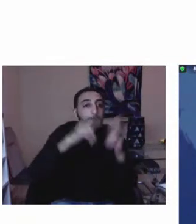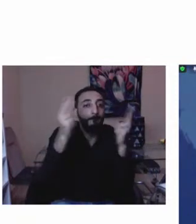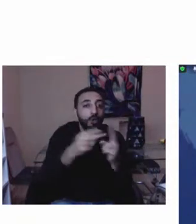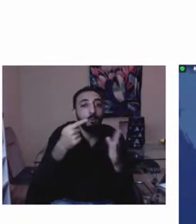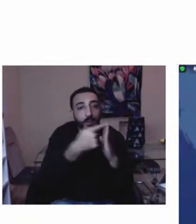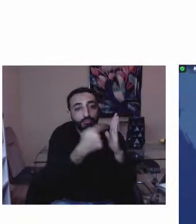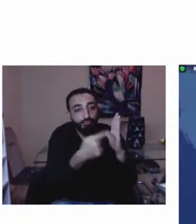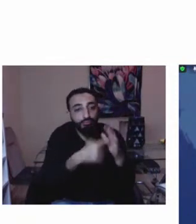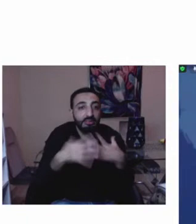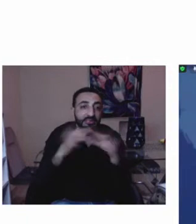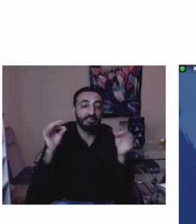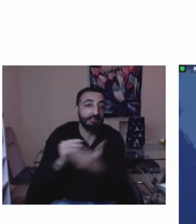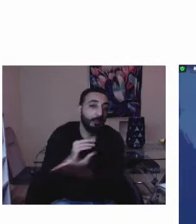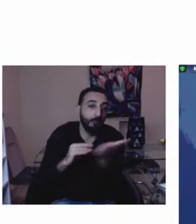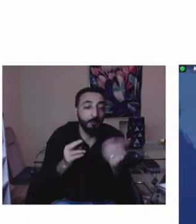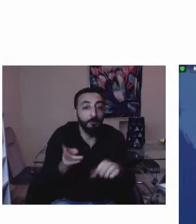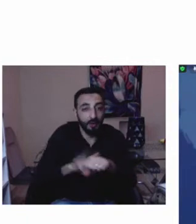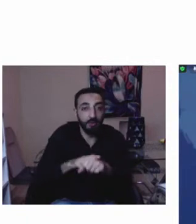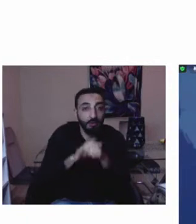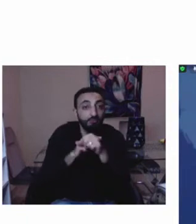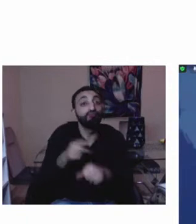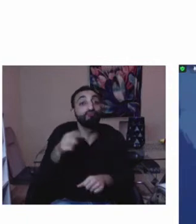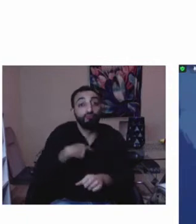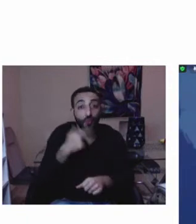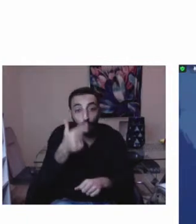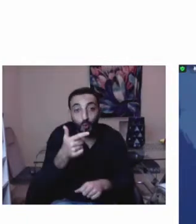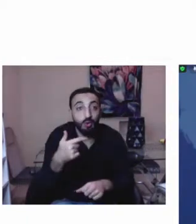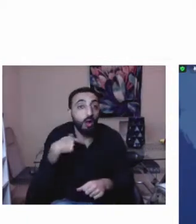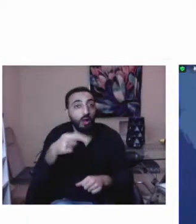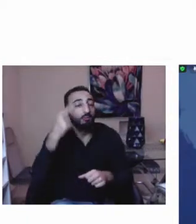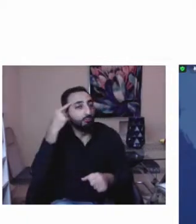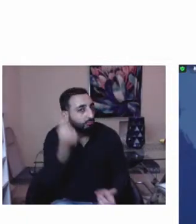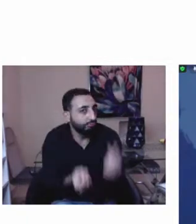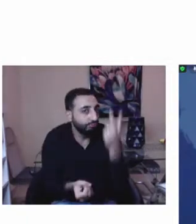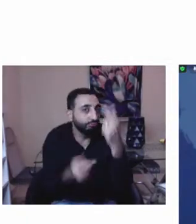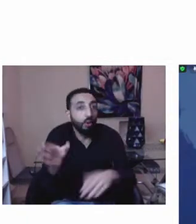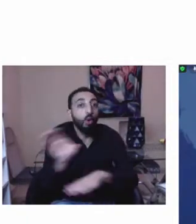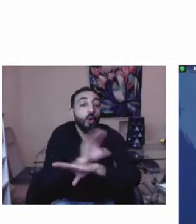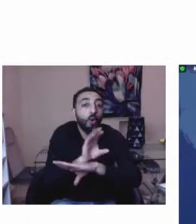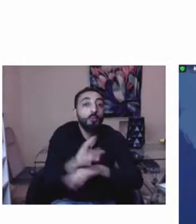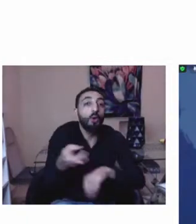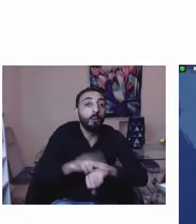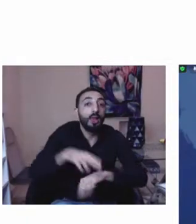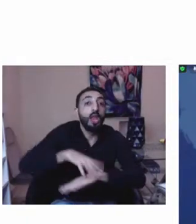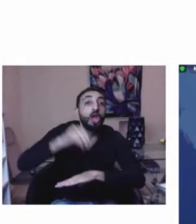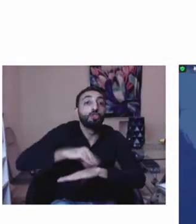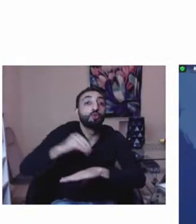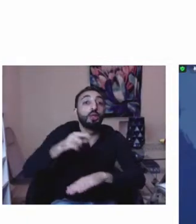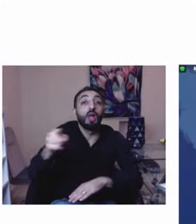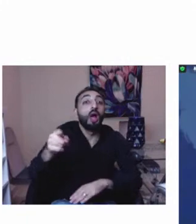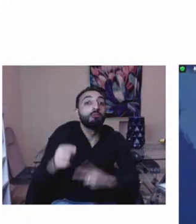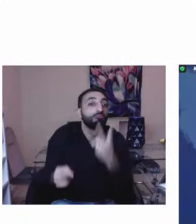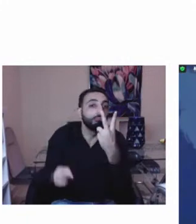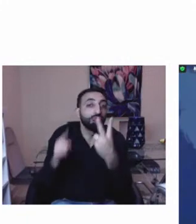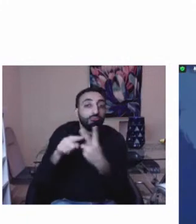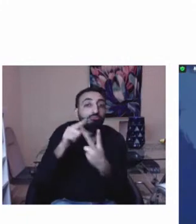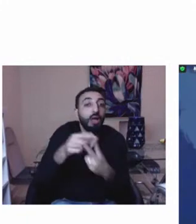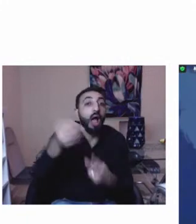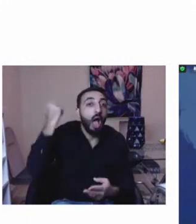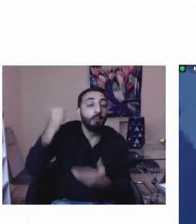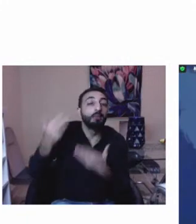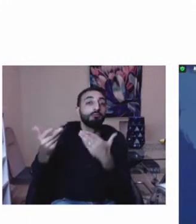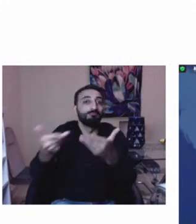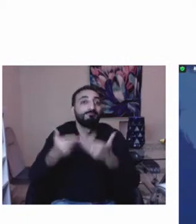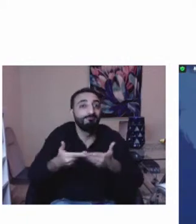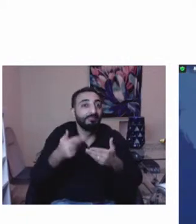and Colombia for co-hosting this high-level meeting, which allows us to listen to your views on how we can get